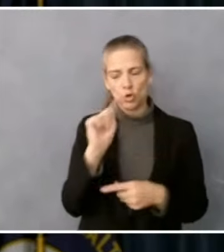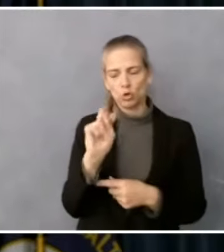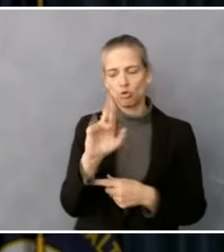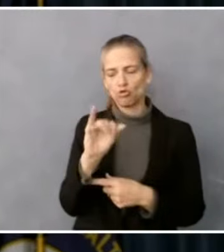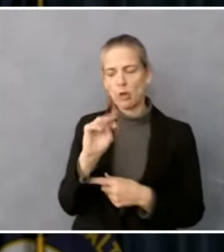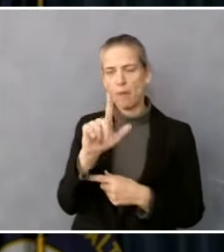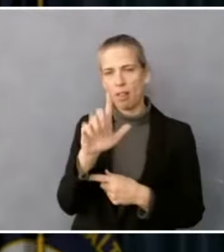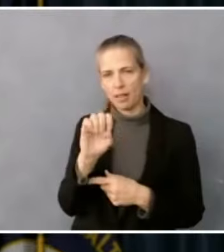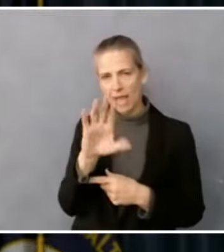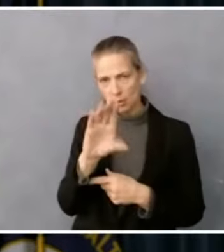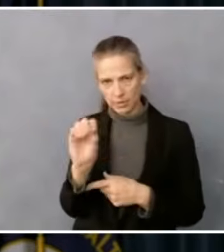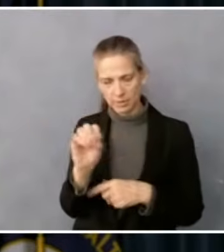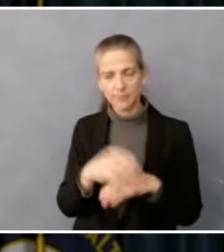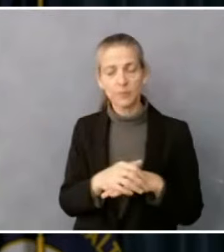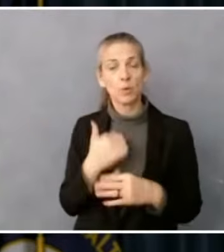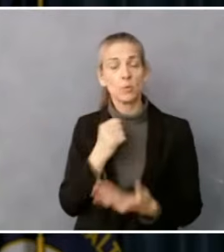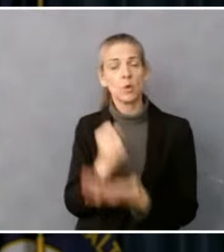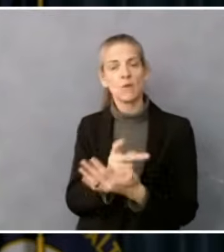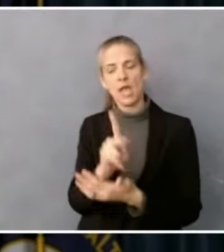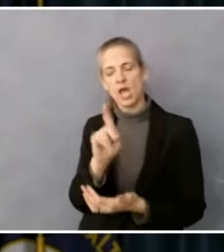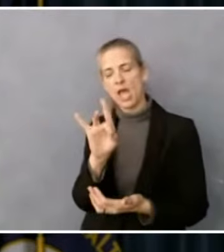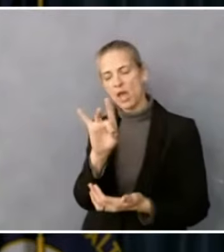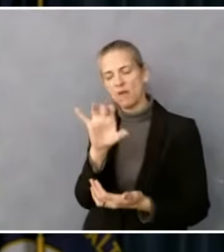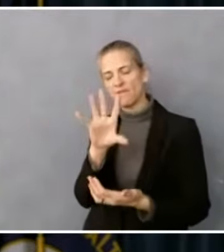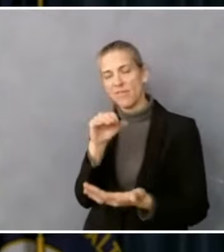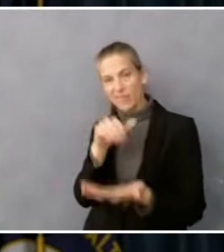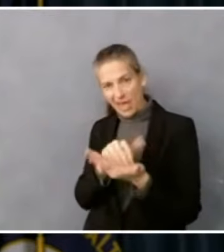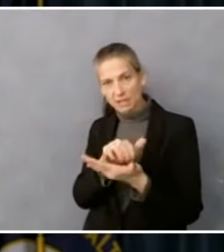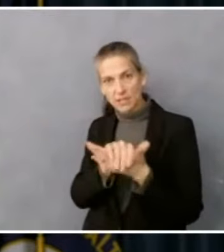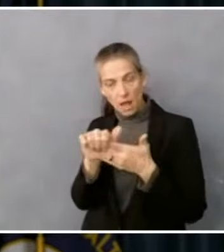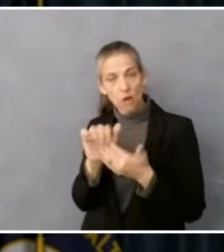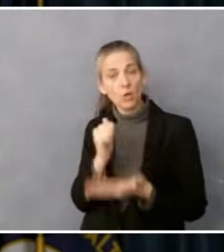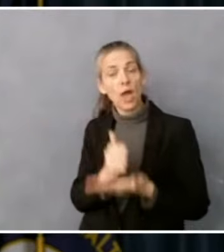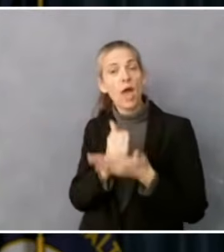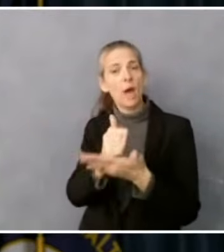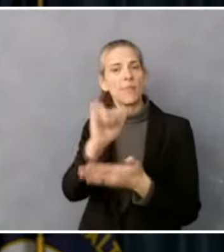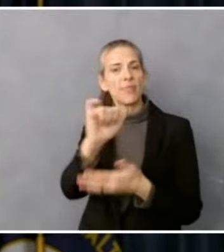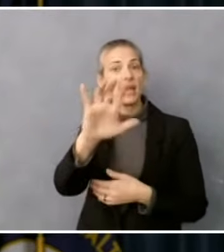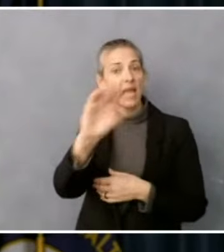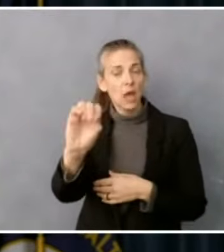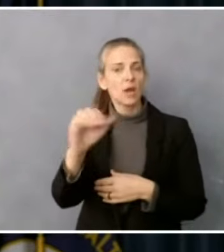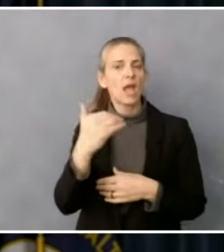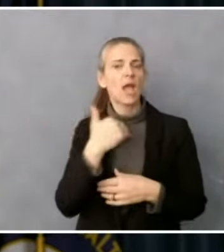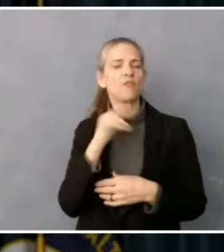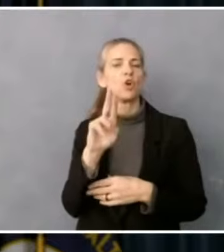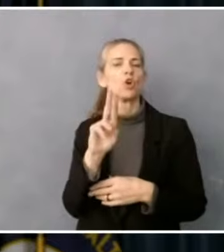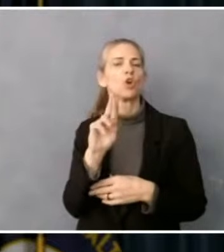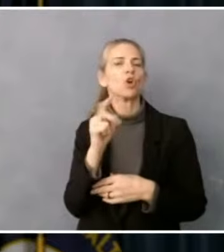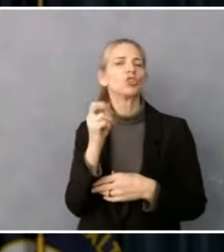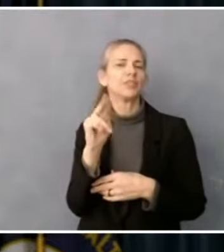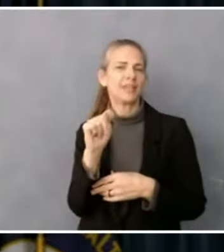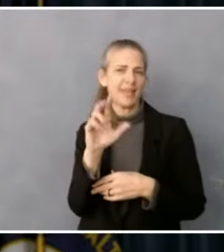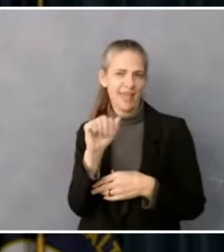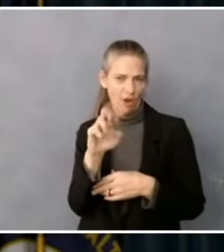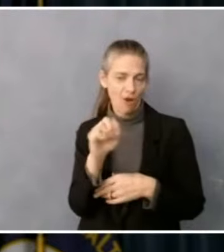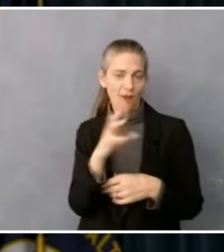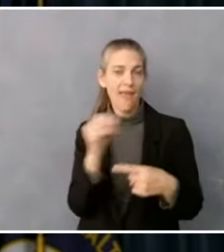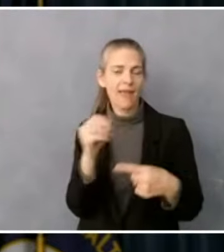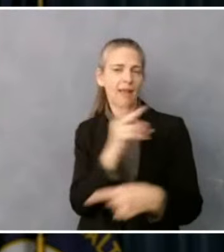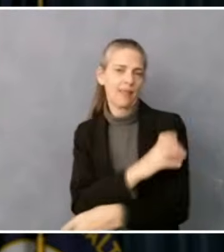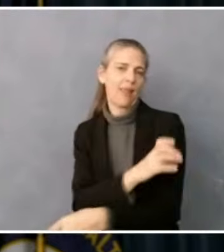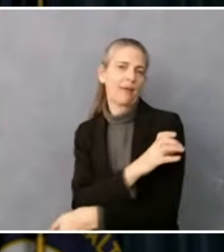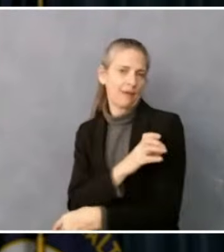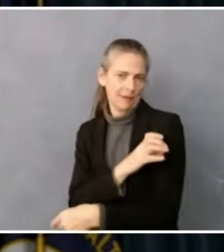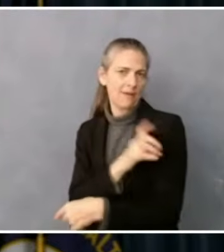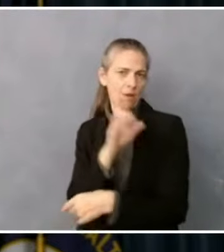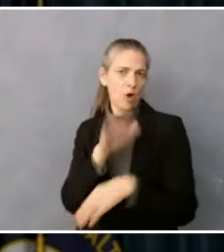happy to approve $850,000 to help the county build an urgent care and a primary care clinic along Highway